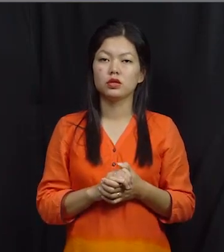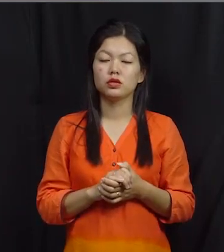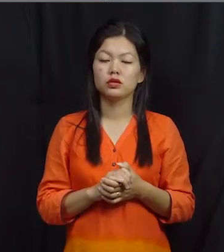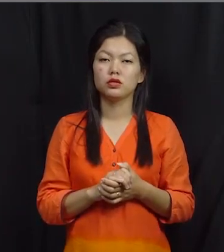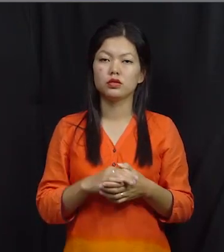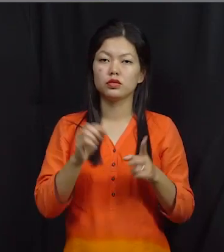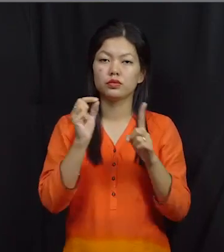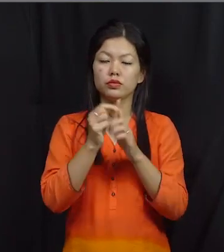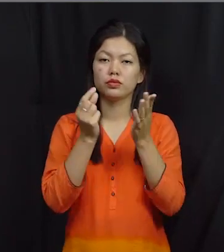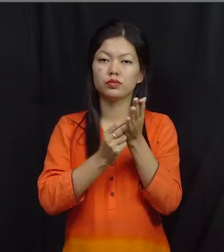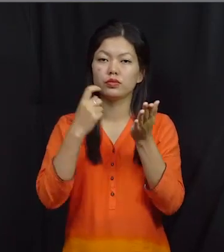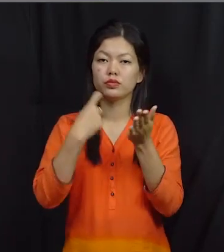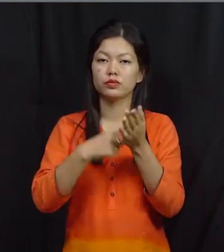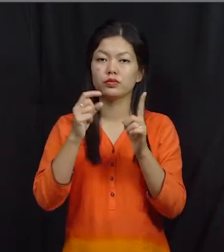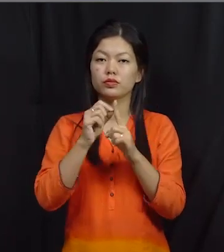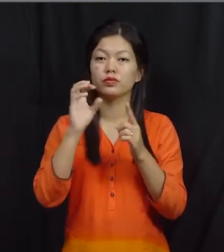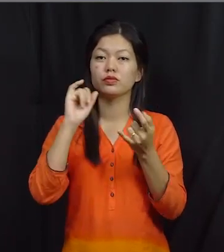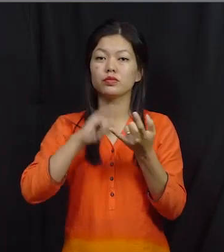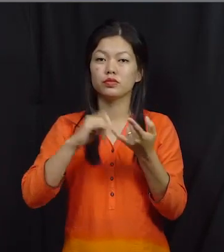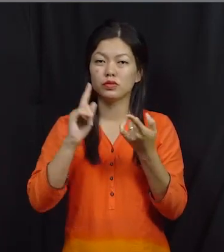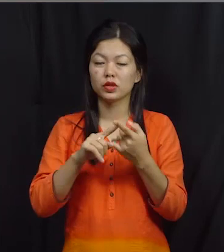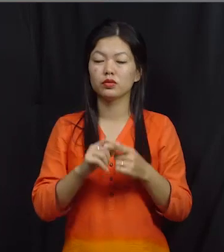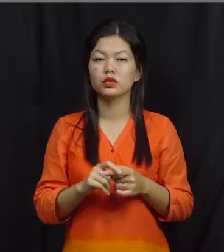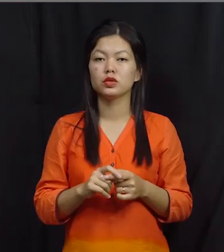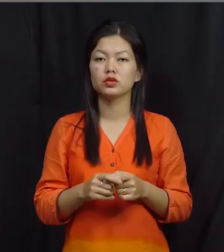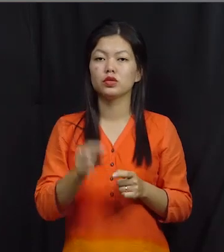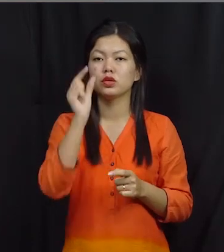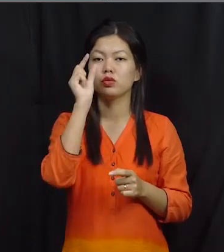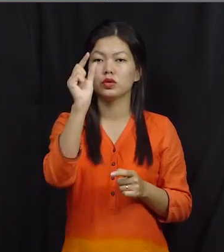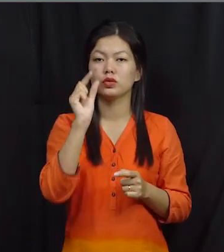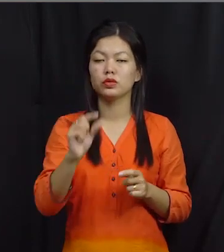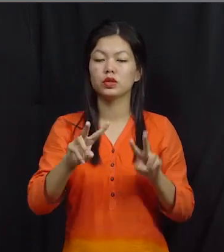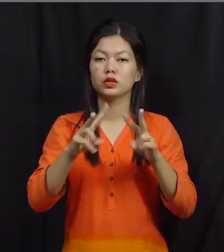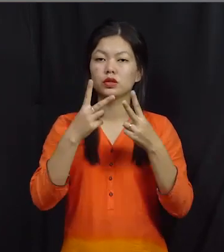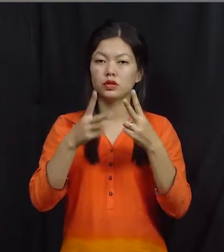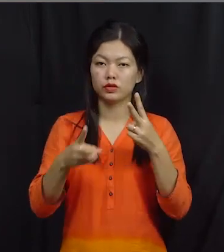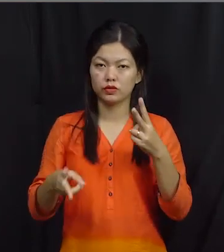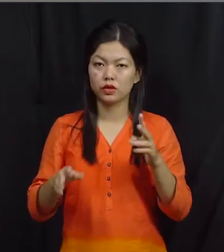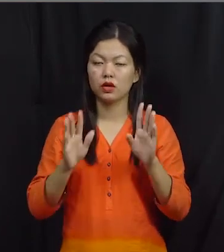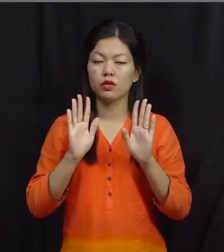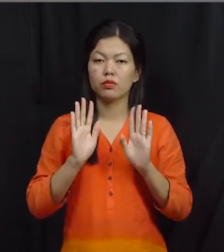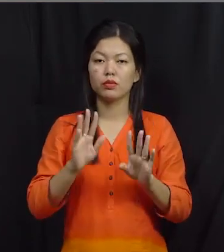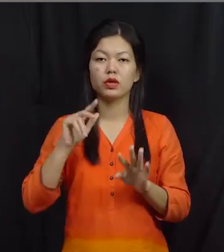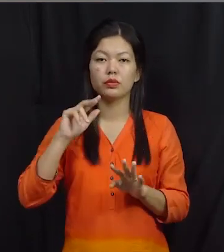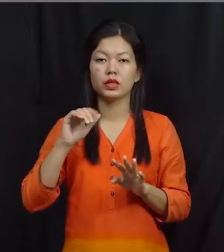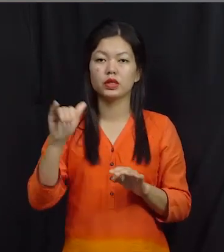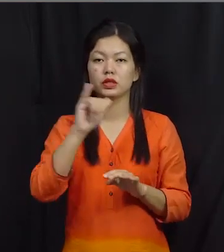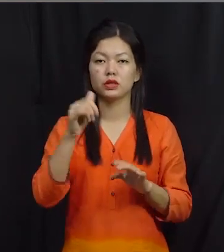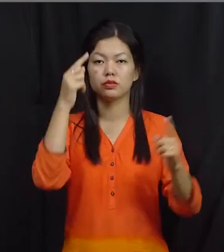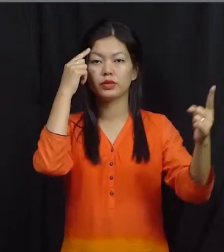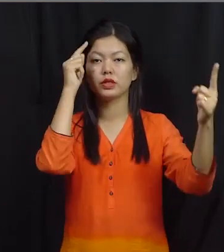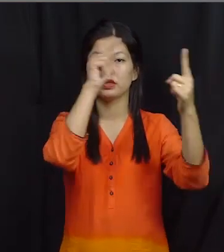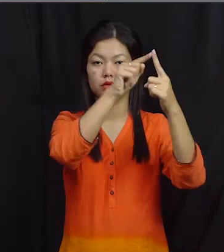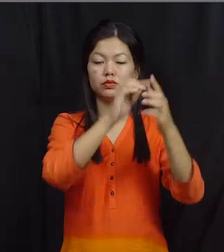must be having some certain aims or purposes in life, isn't it? And then your parents also spend quite a lot of money to send